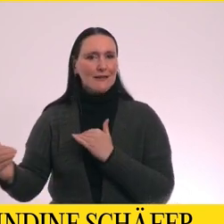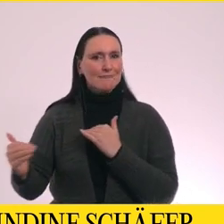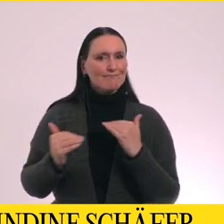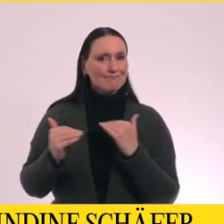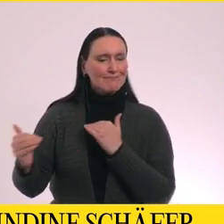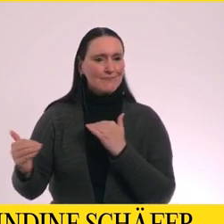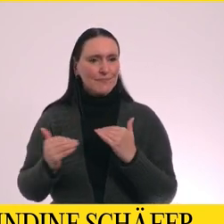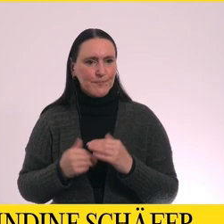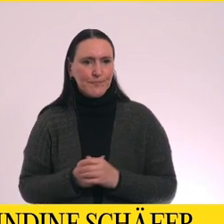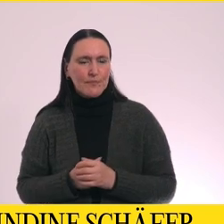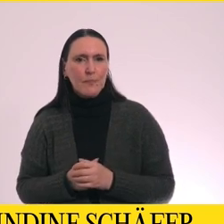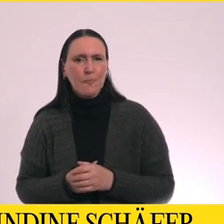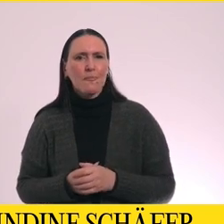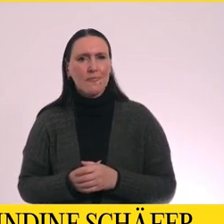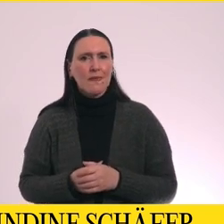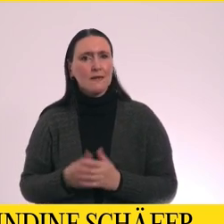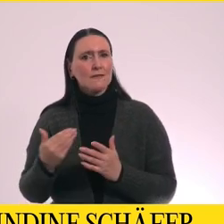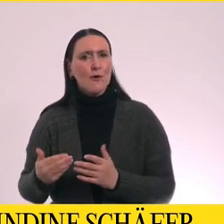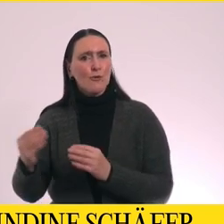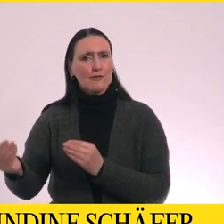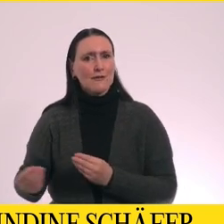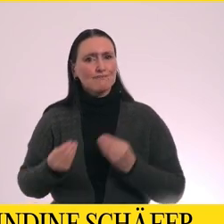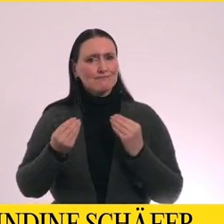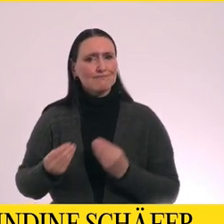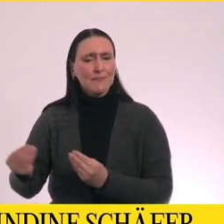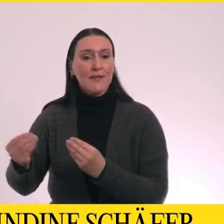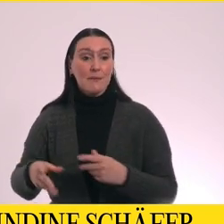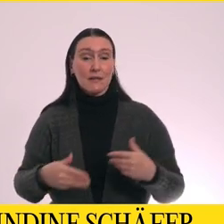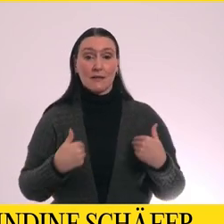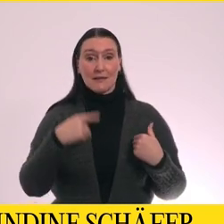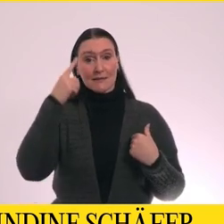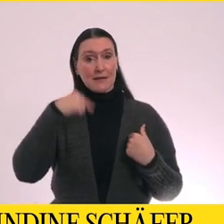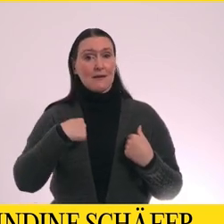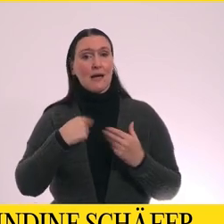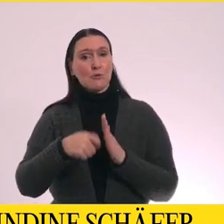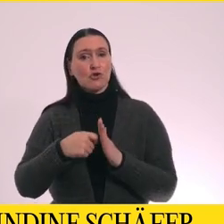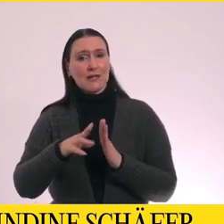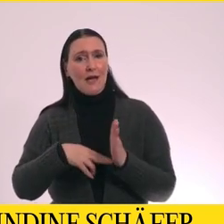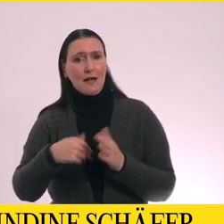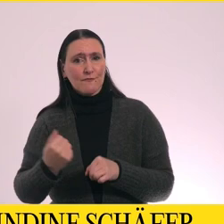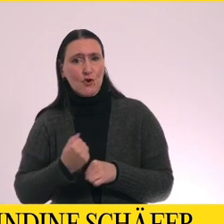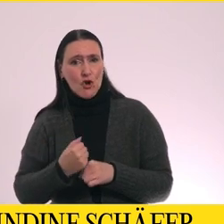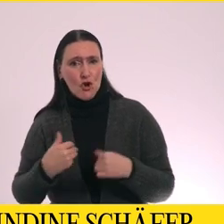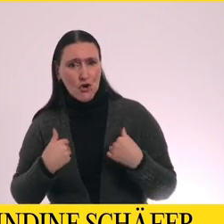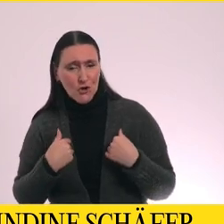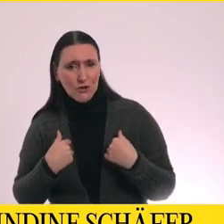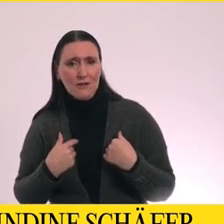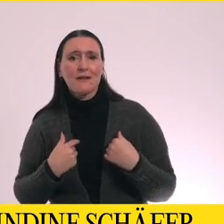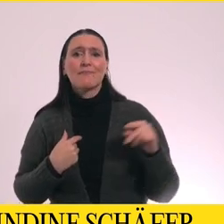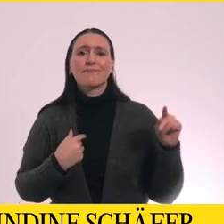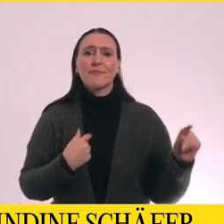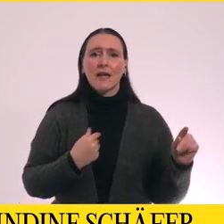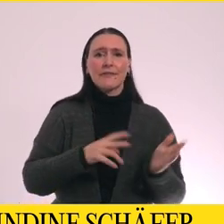the link between us and Trampoline House is that what we try and do, another aspect of the work is that we try